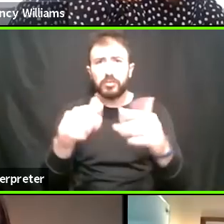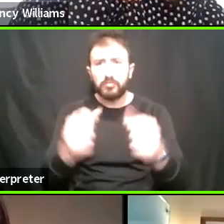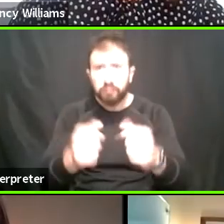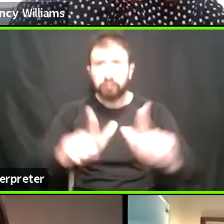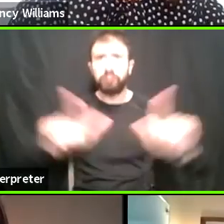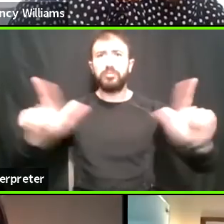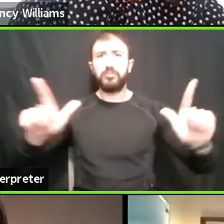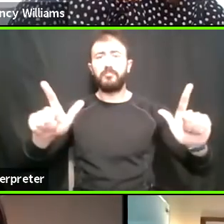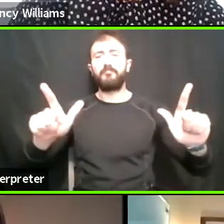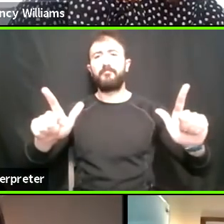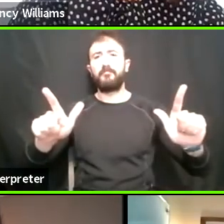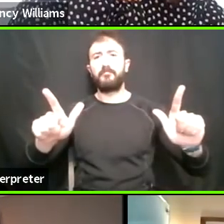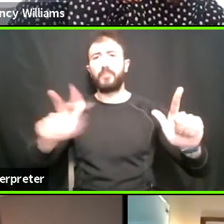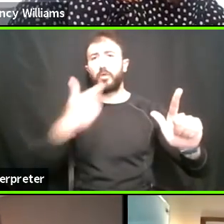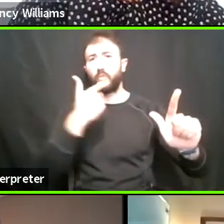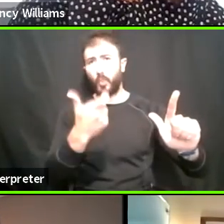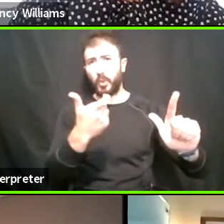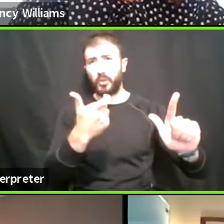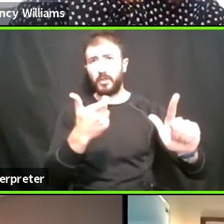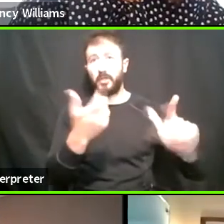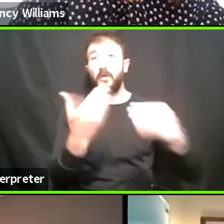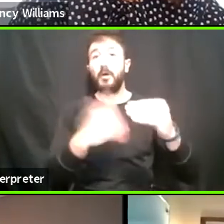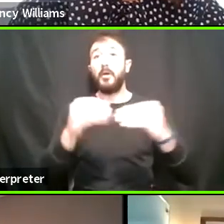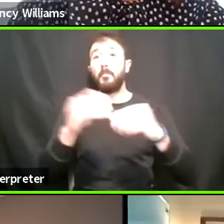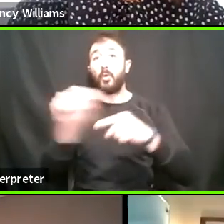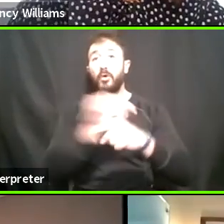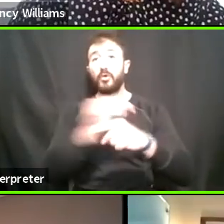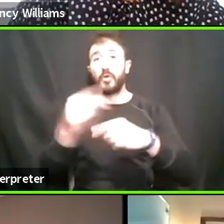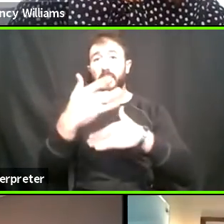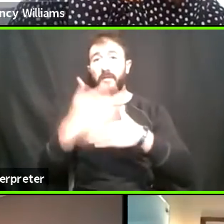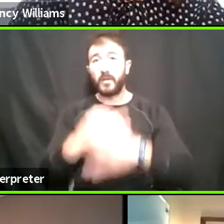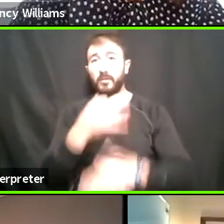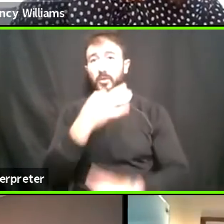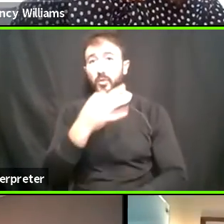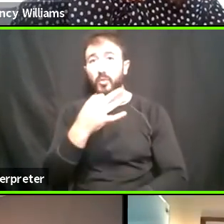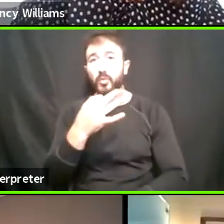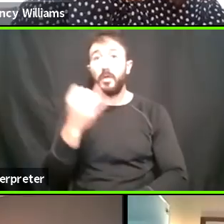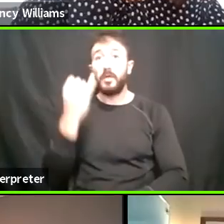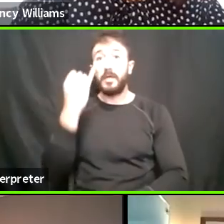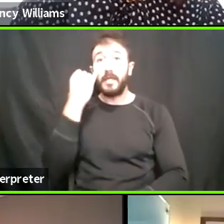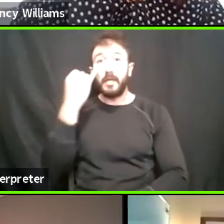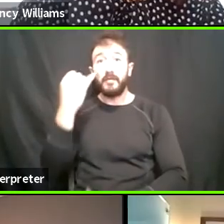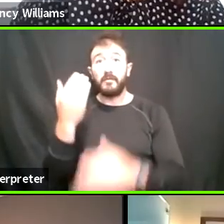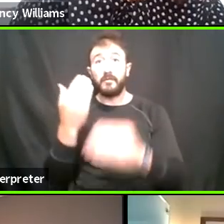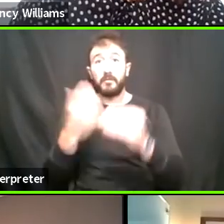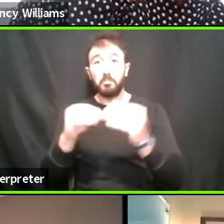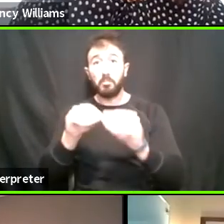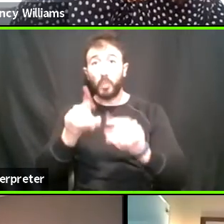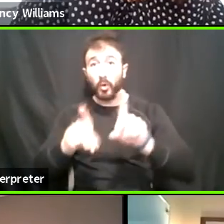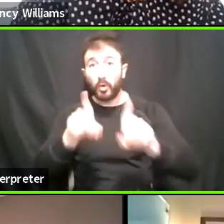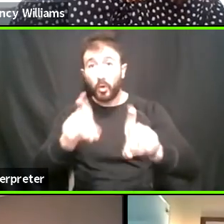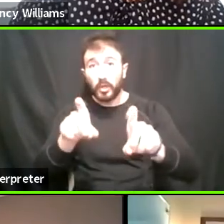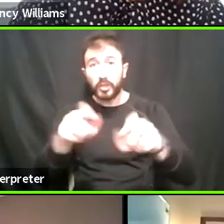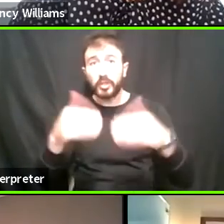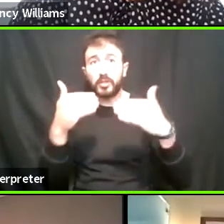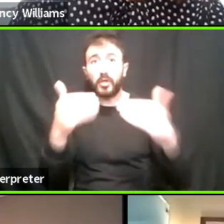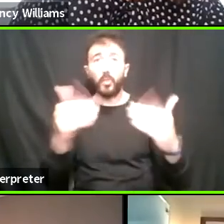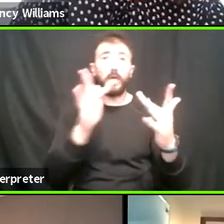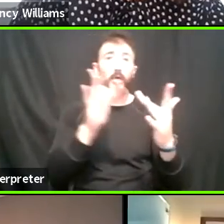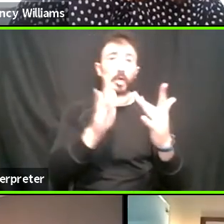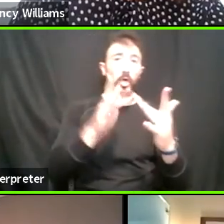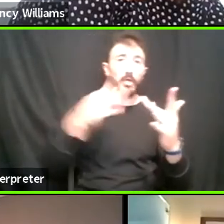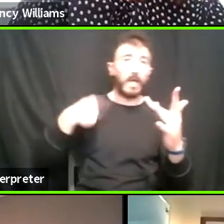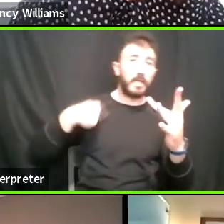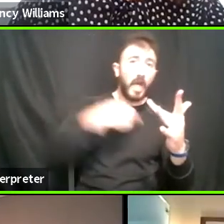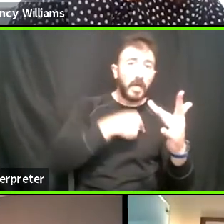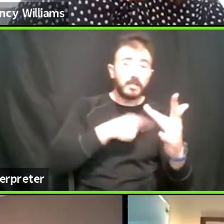coming. If you have questions, feel free to reach out to us or your building principal, who's the